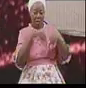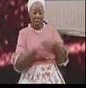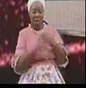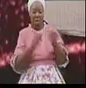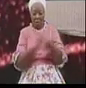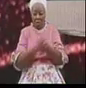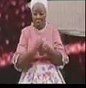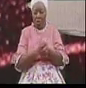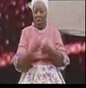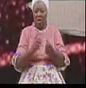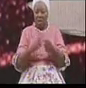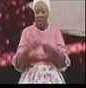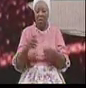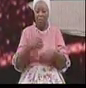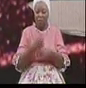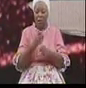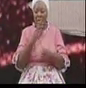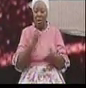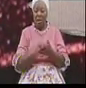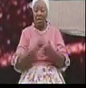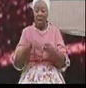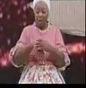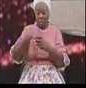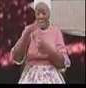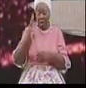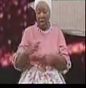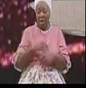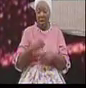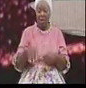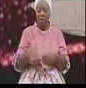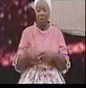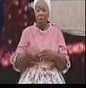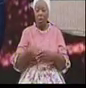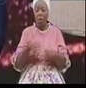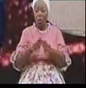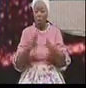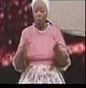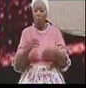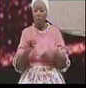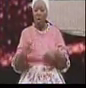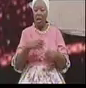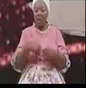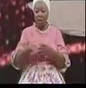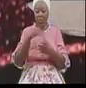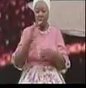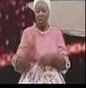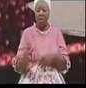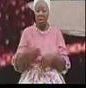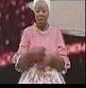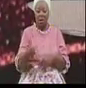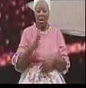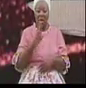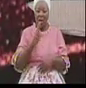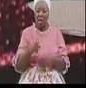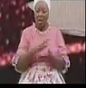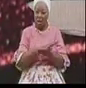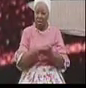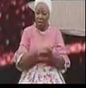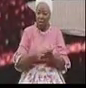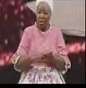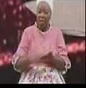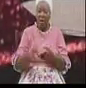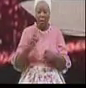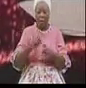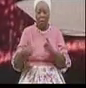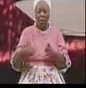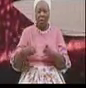that externally, openly, outwardly, they were clean, but